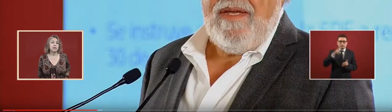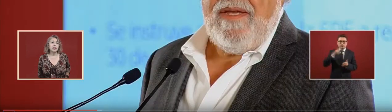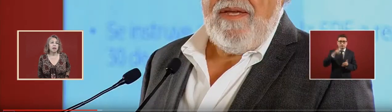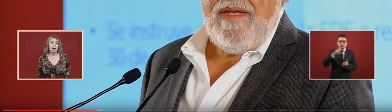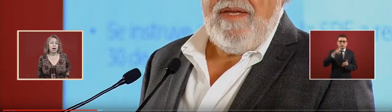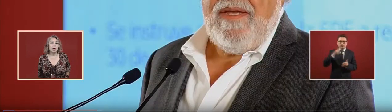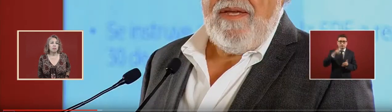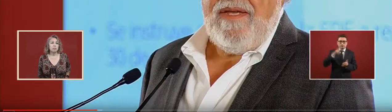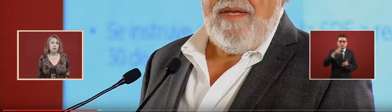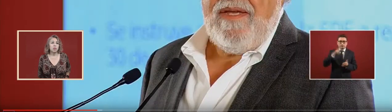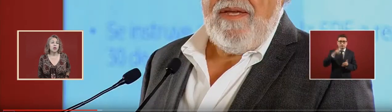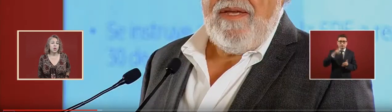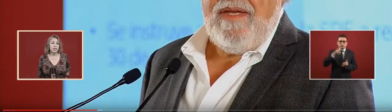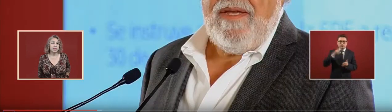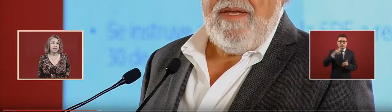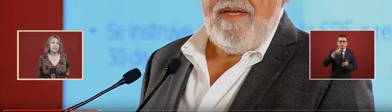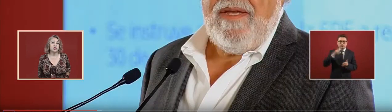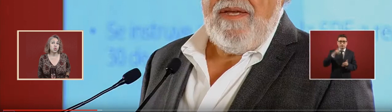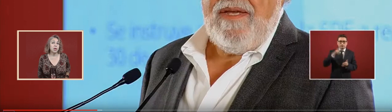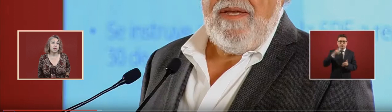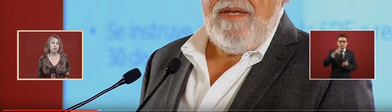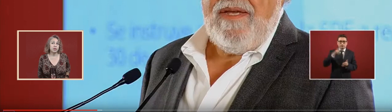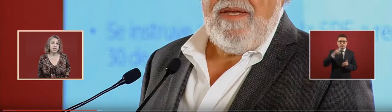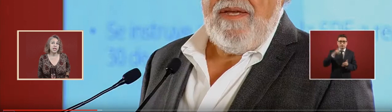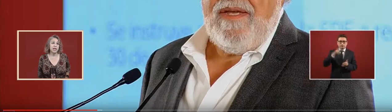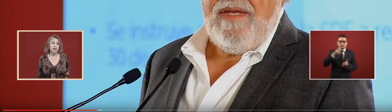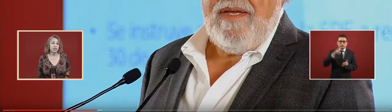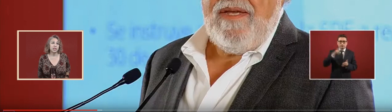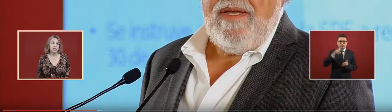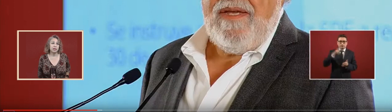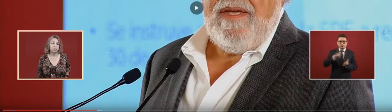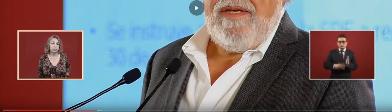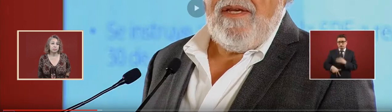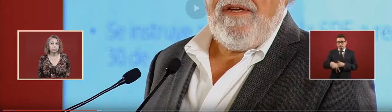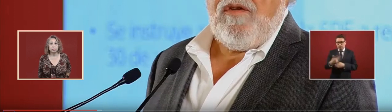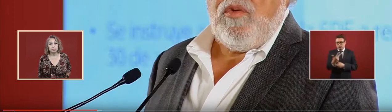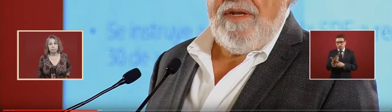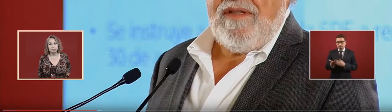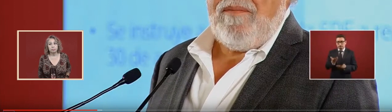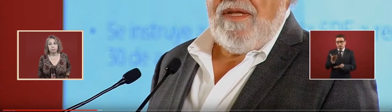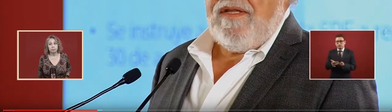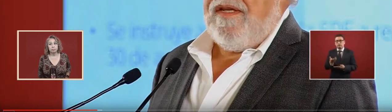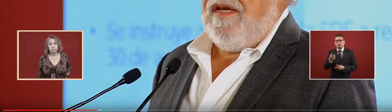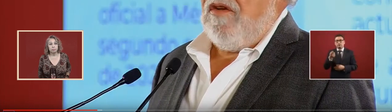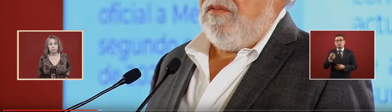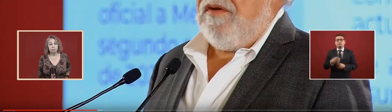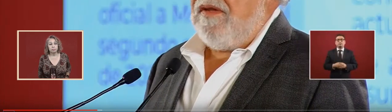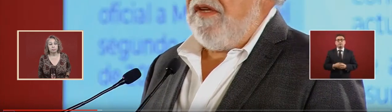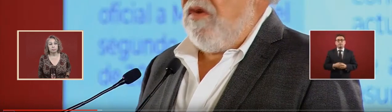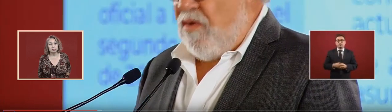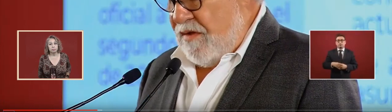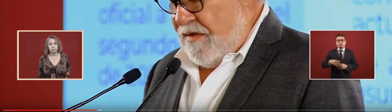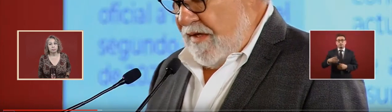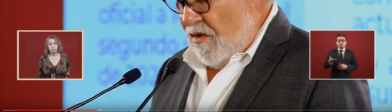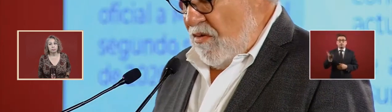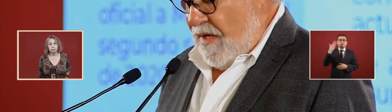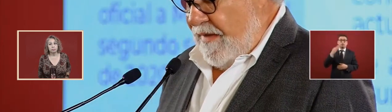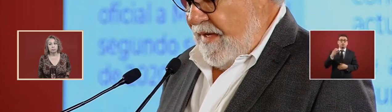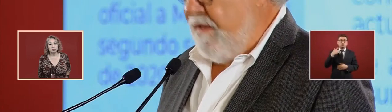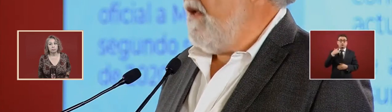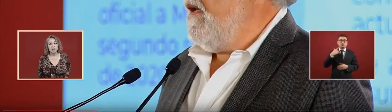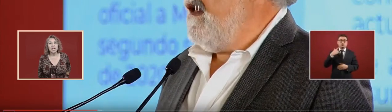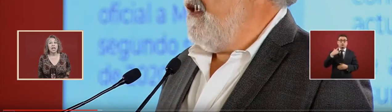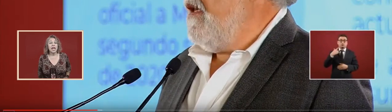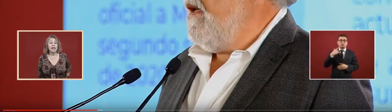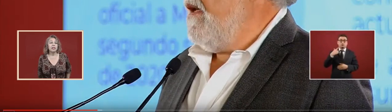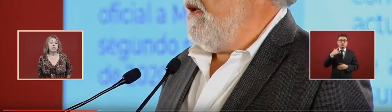that request since 2013, actually. Y que recurrentemente el gobierno anterior se negó a